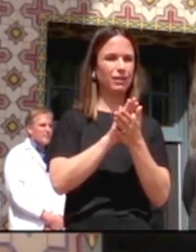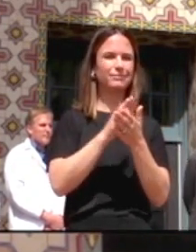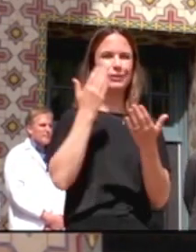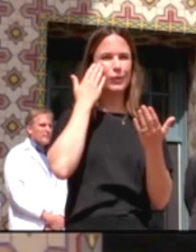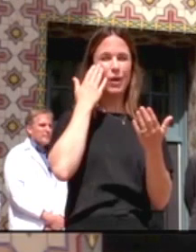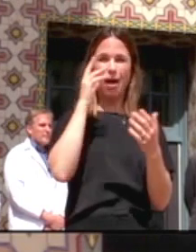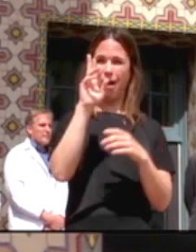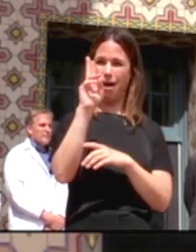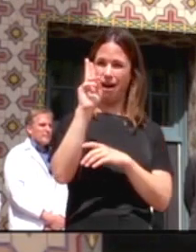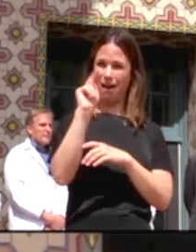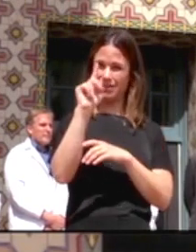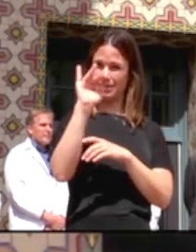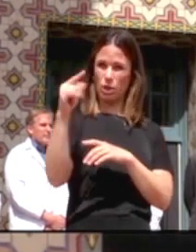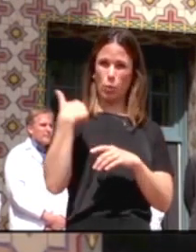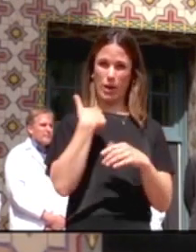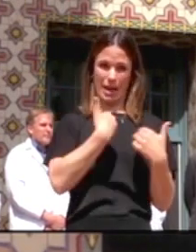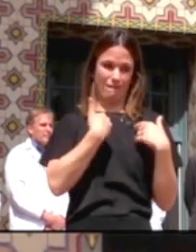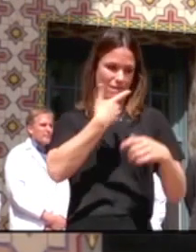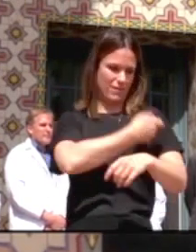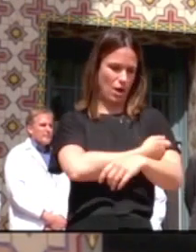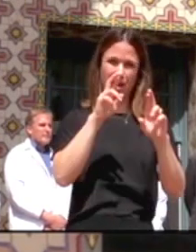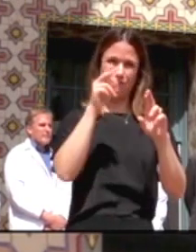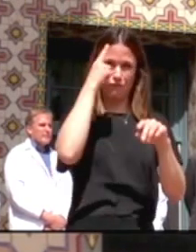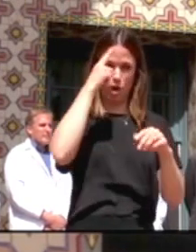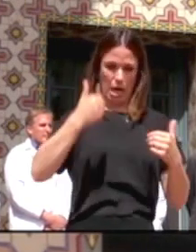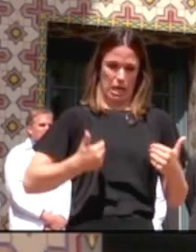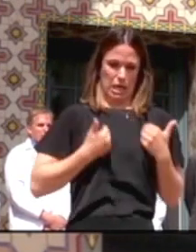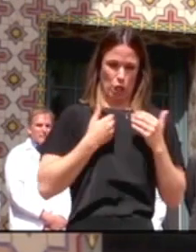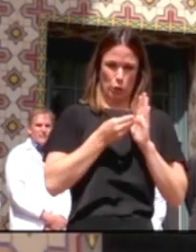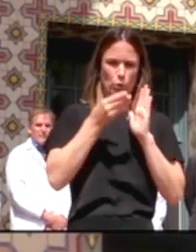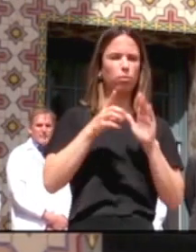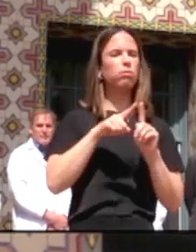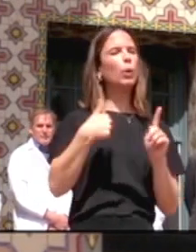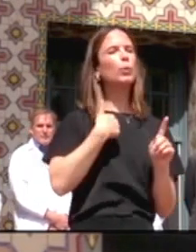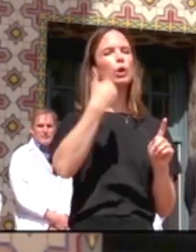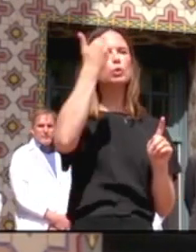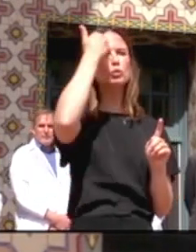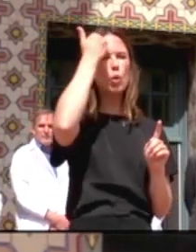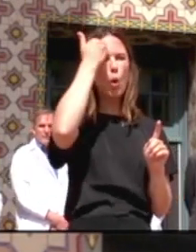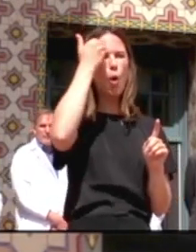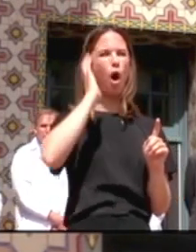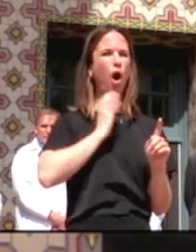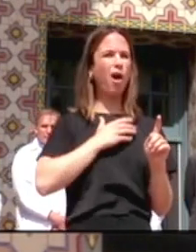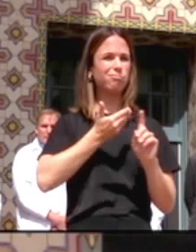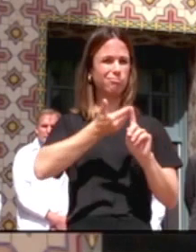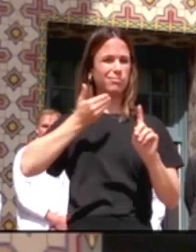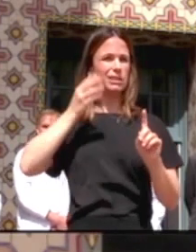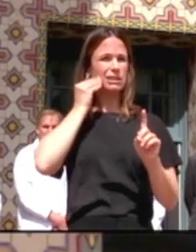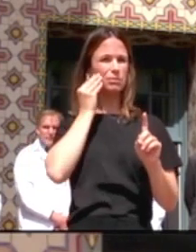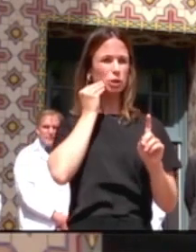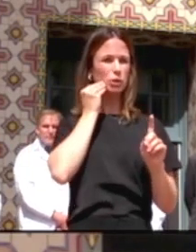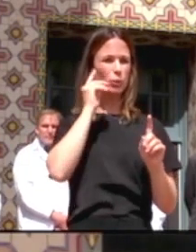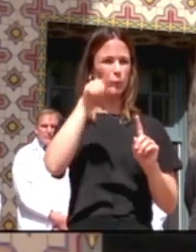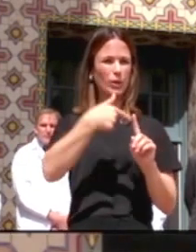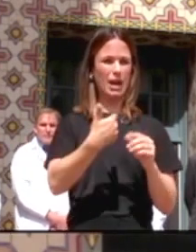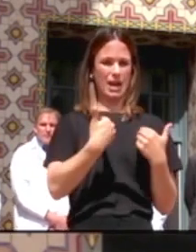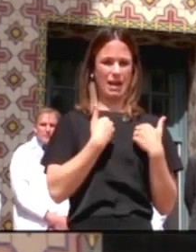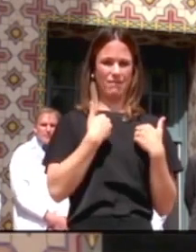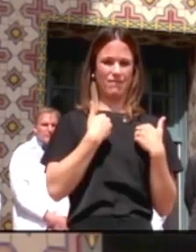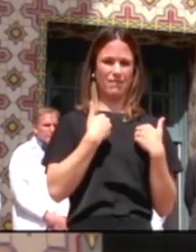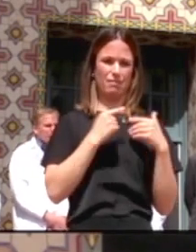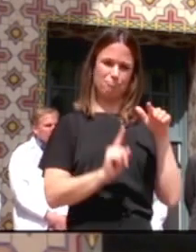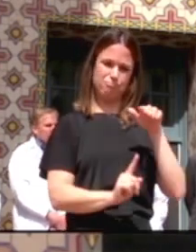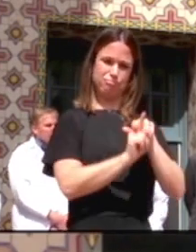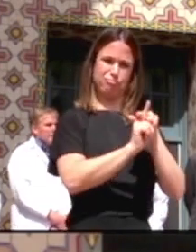vaccine that's available for younger students. But we know from experience that even when there are cases